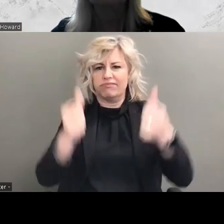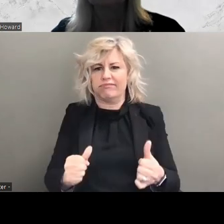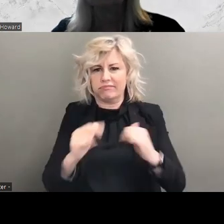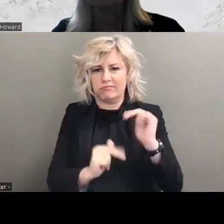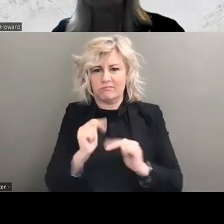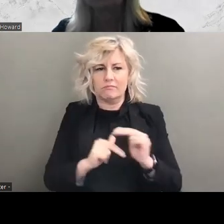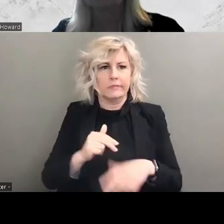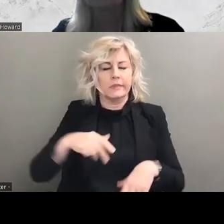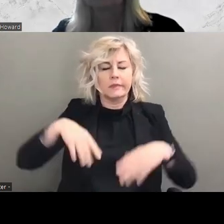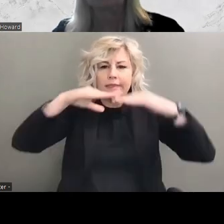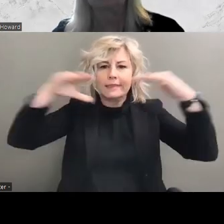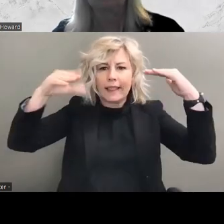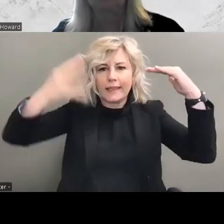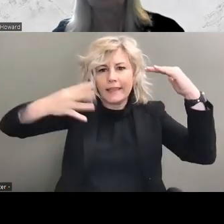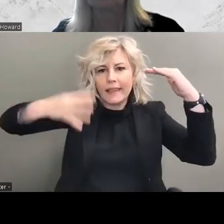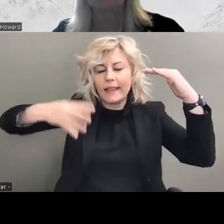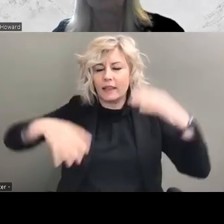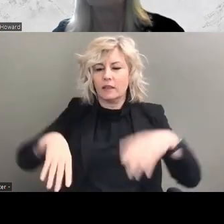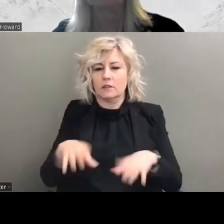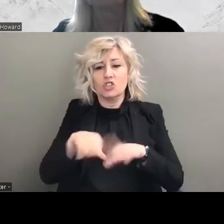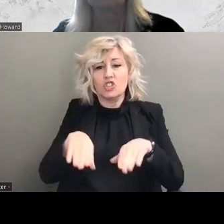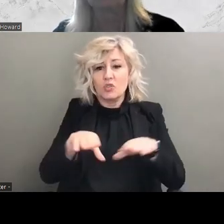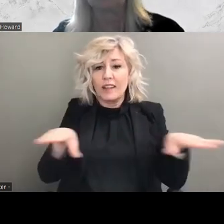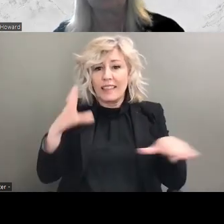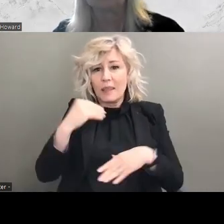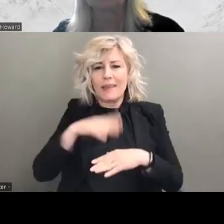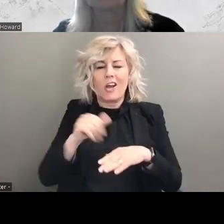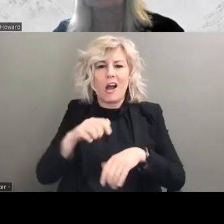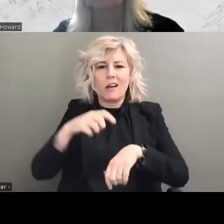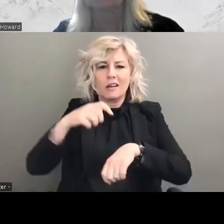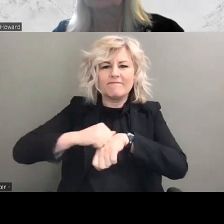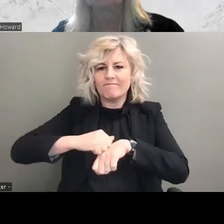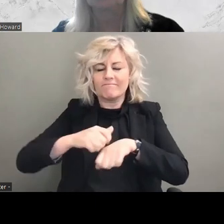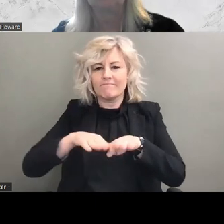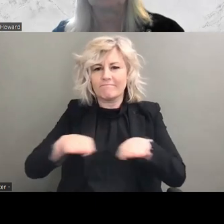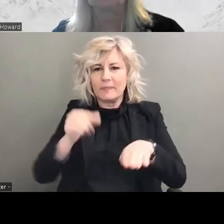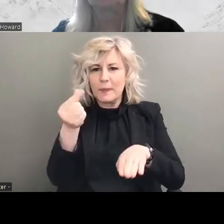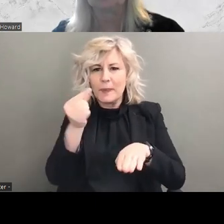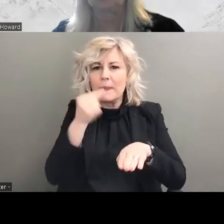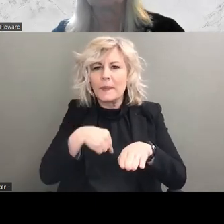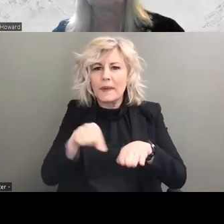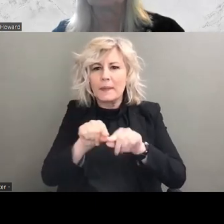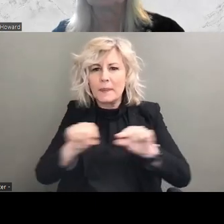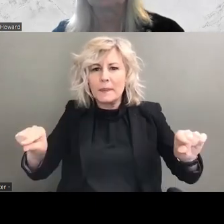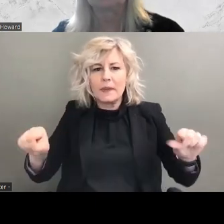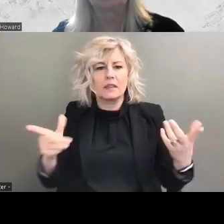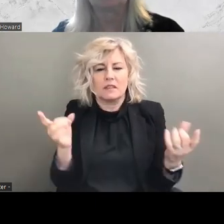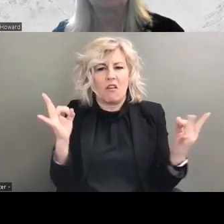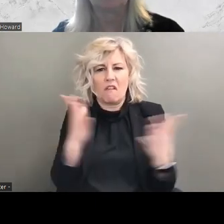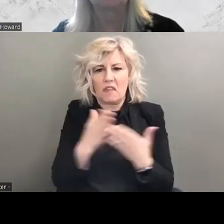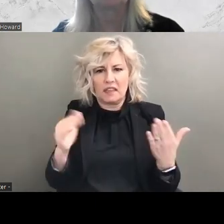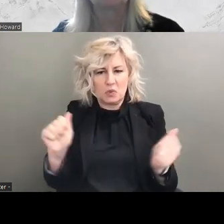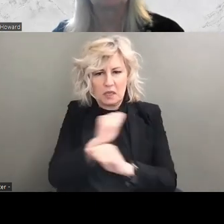leaky ceilings and children sleeping on concrete pads with very thin mattresses and all the other horribles that I'm sure you